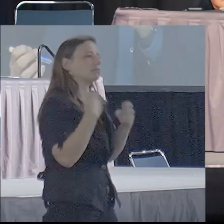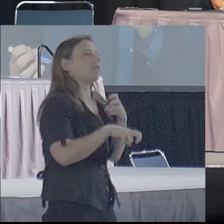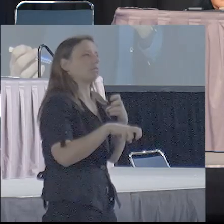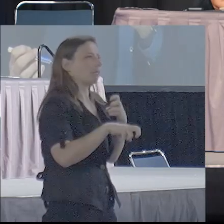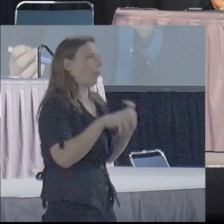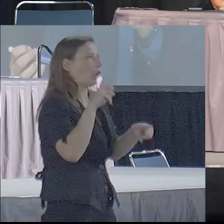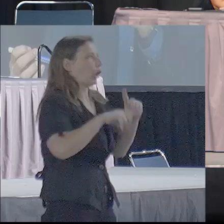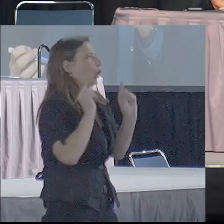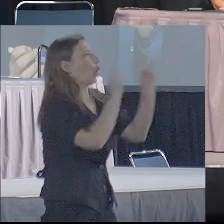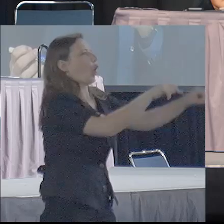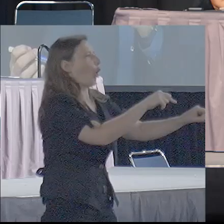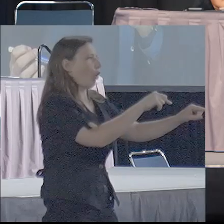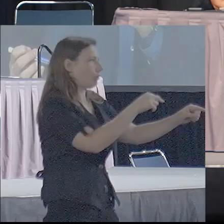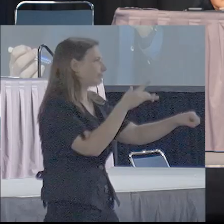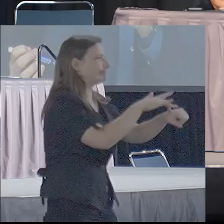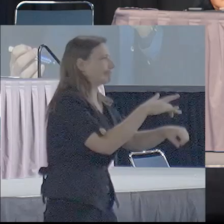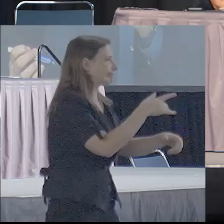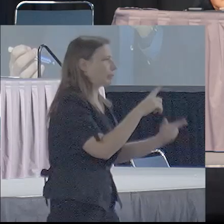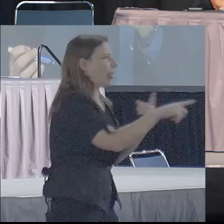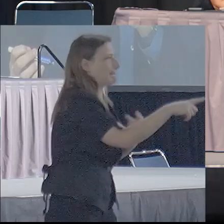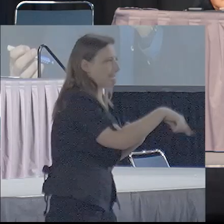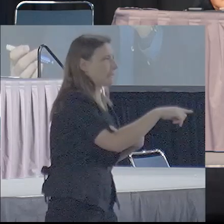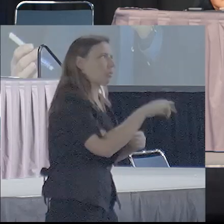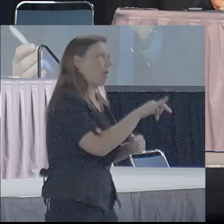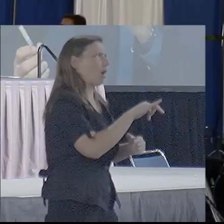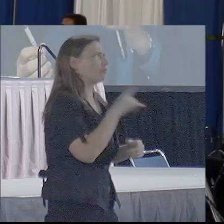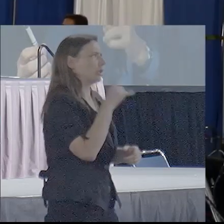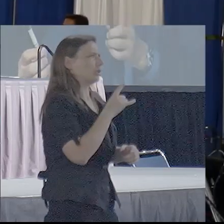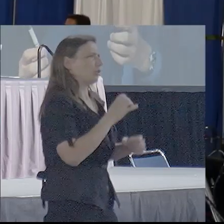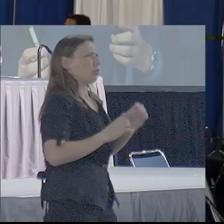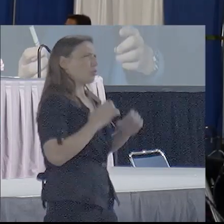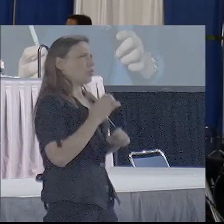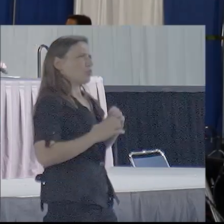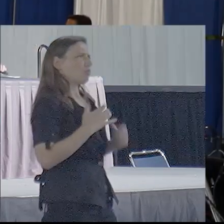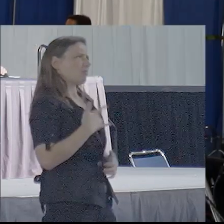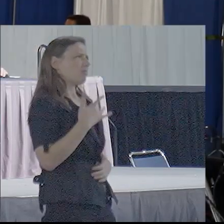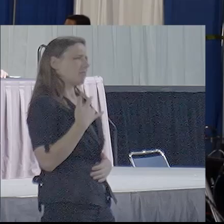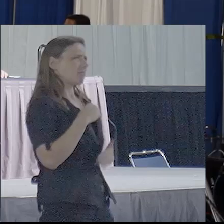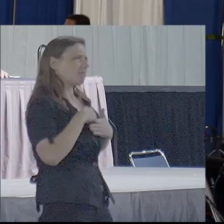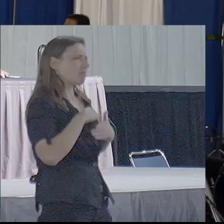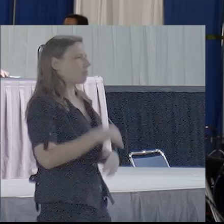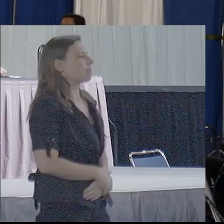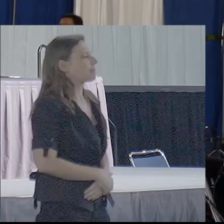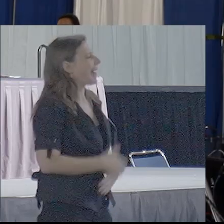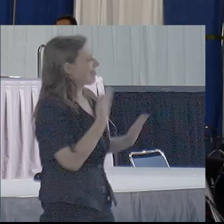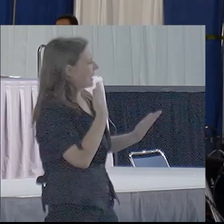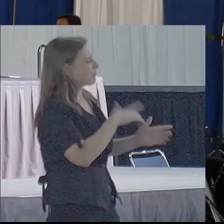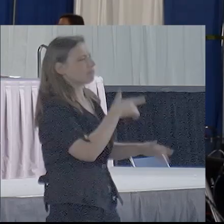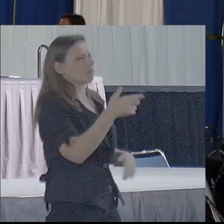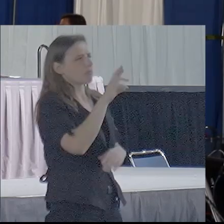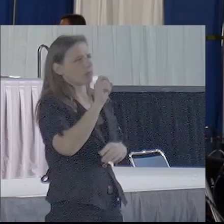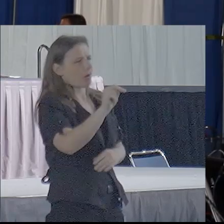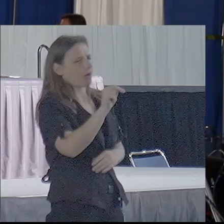we couldn't get to them, and so it was an emotional burden on me. Thanks, Mark. Ron, same question to